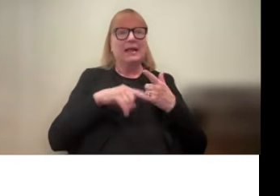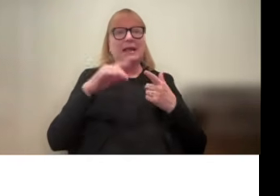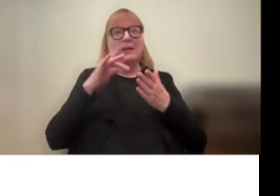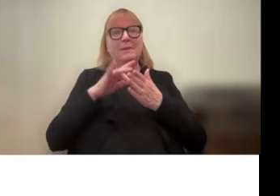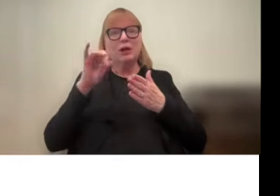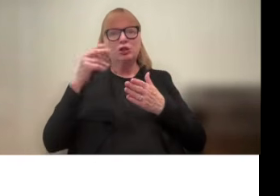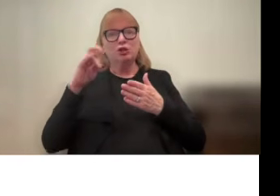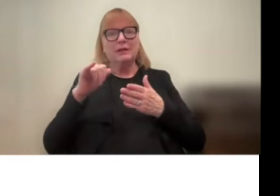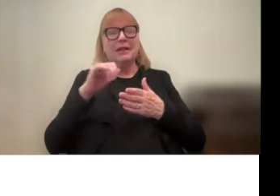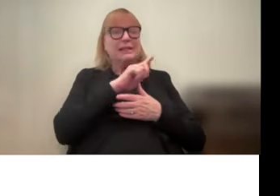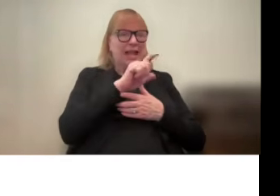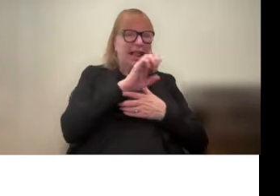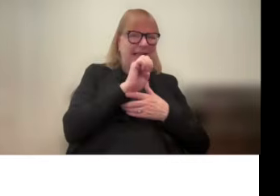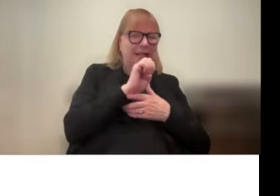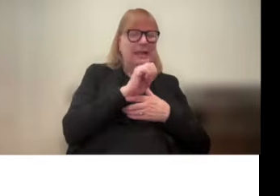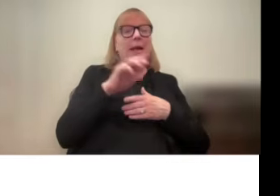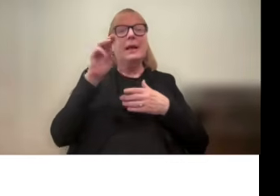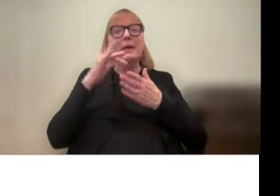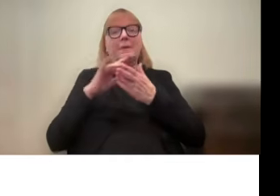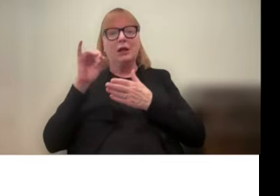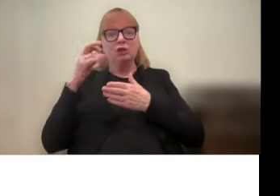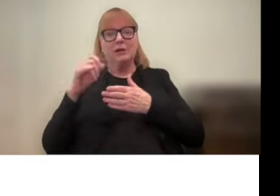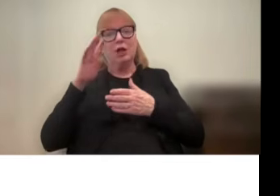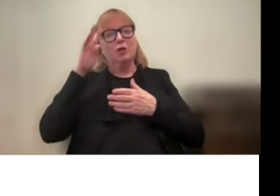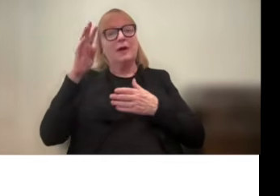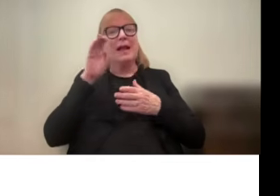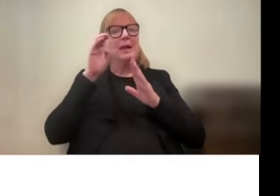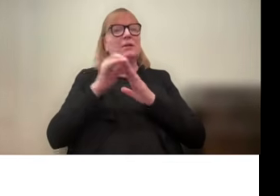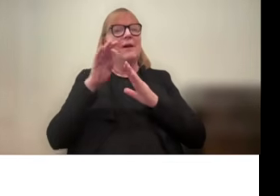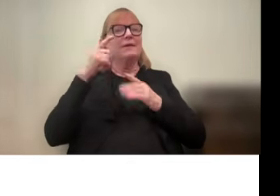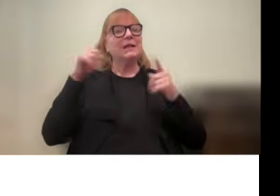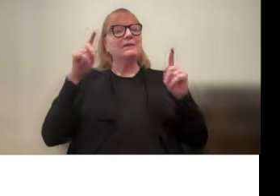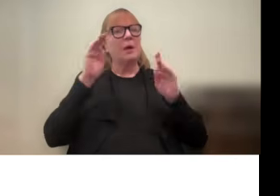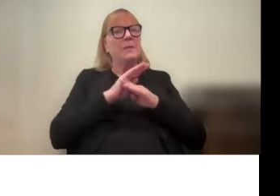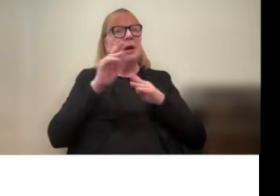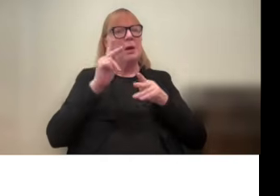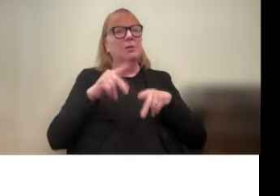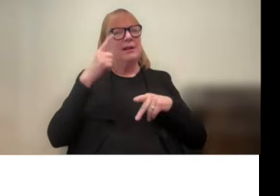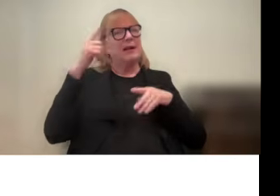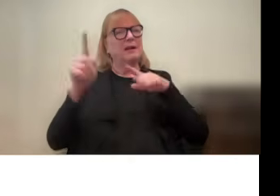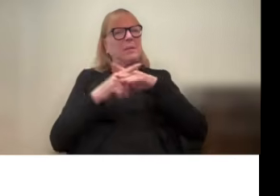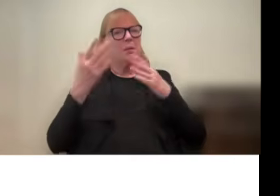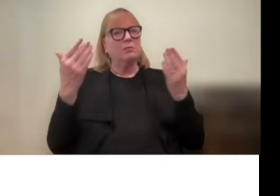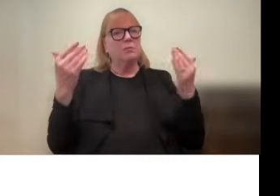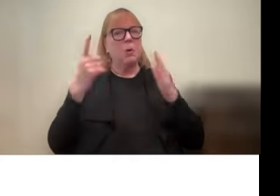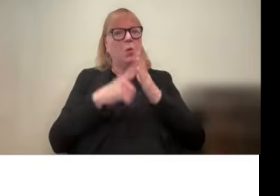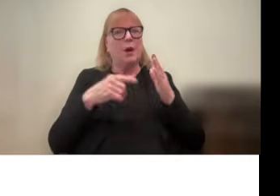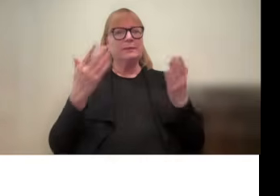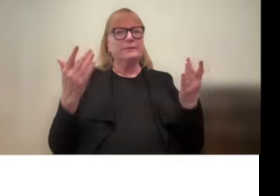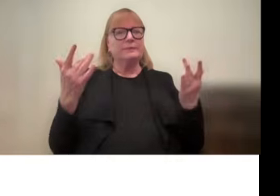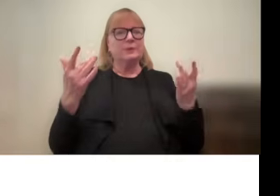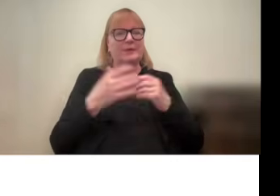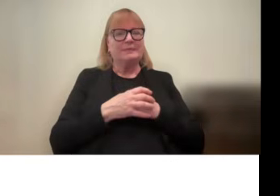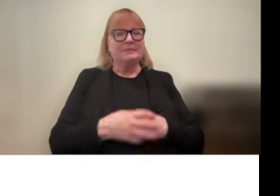Midjourney, with the prompt, create an image of a successful business person, what do you think would come up? I will wait for a